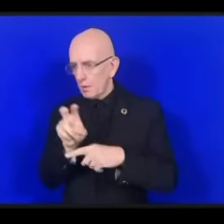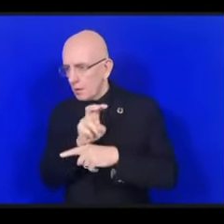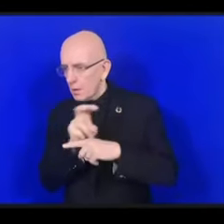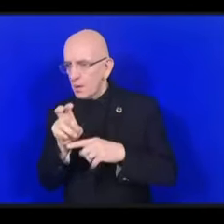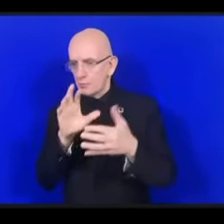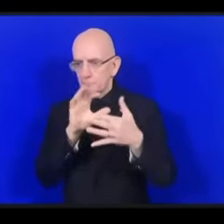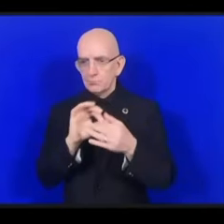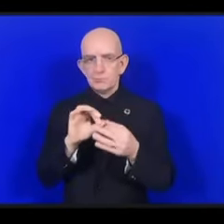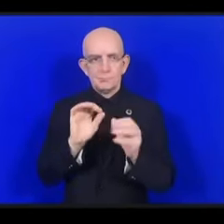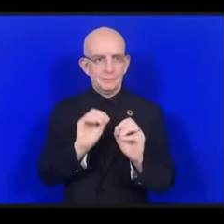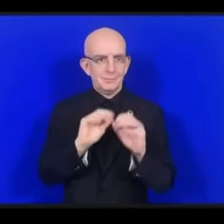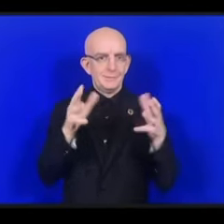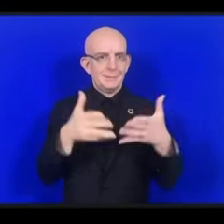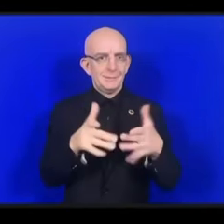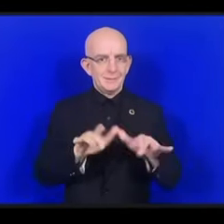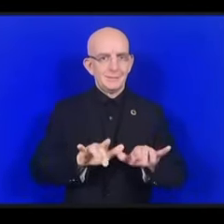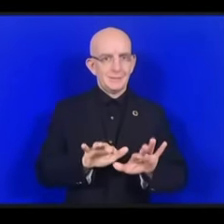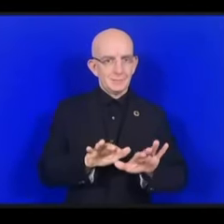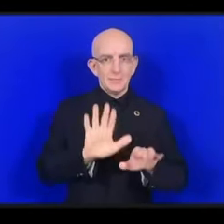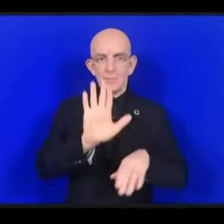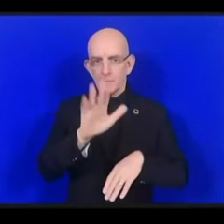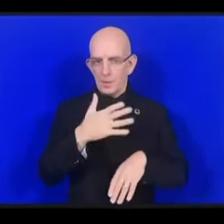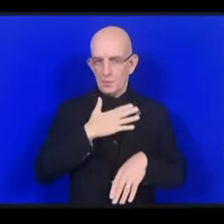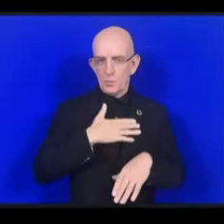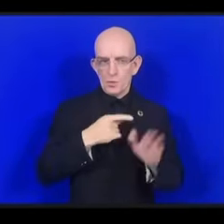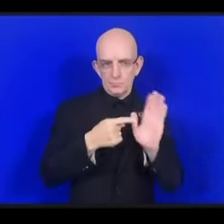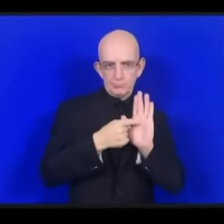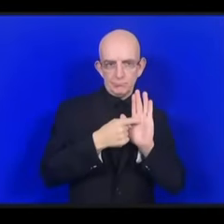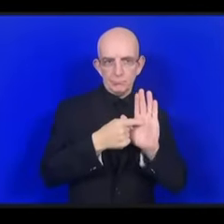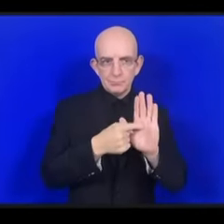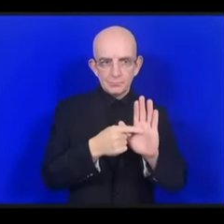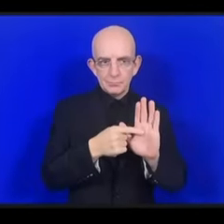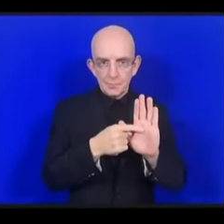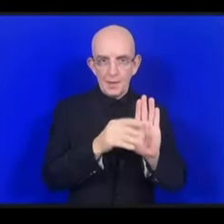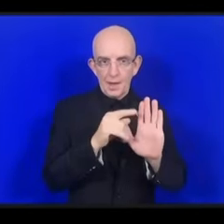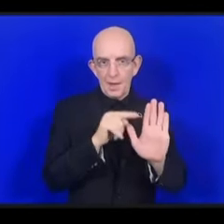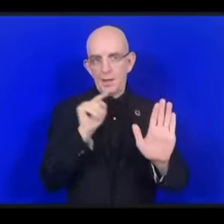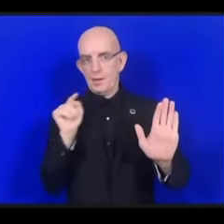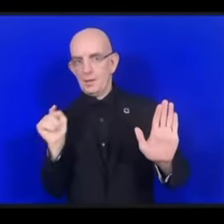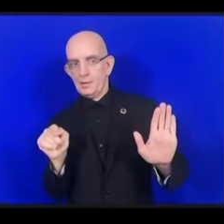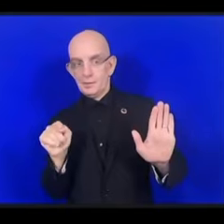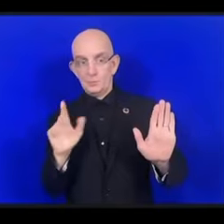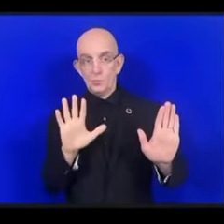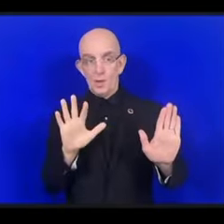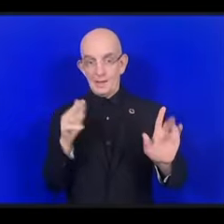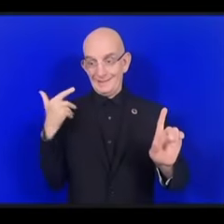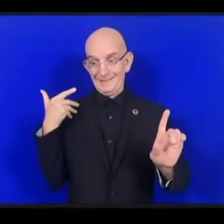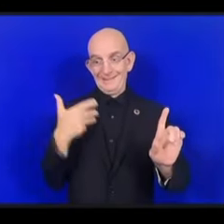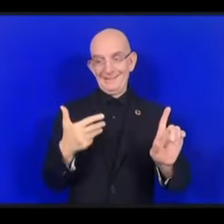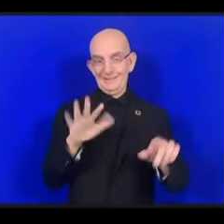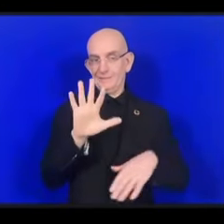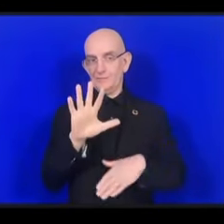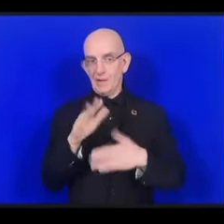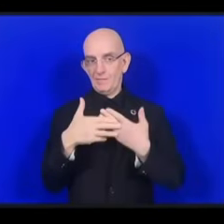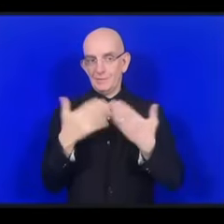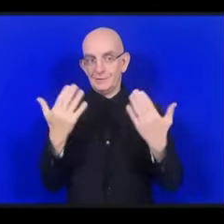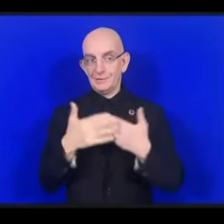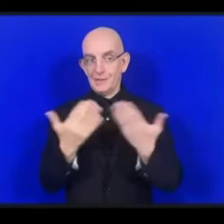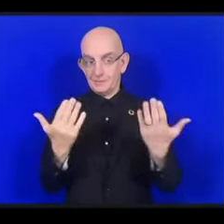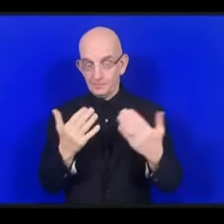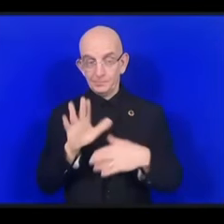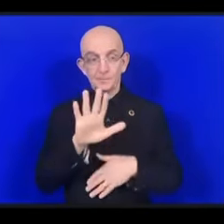2011, the United Nations judged the internet as a key tool enabling human